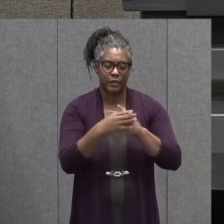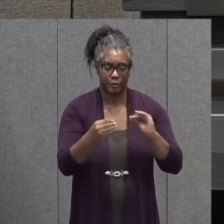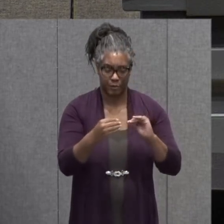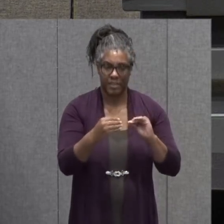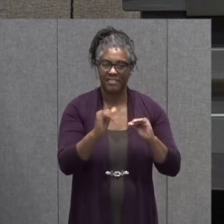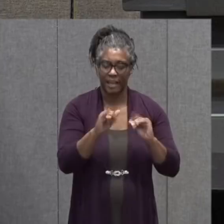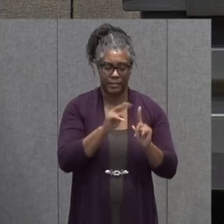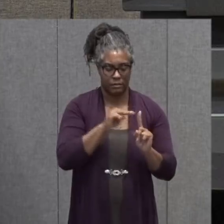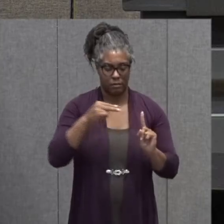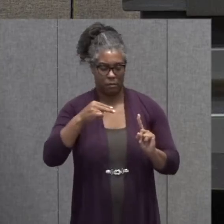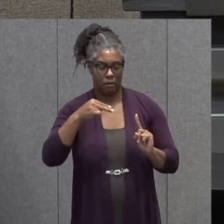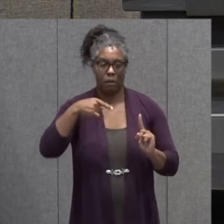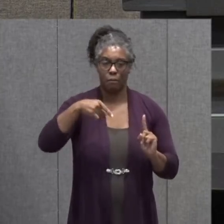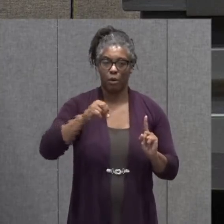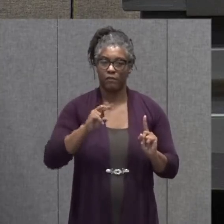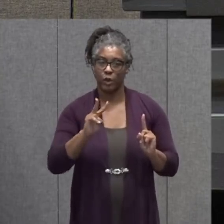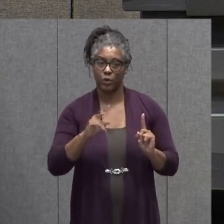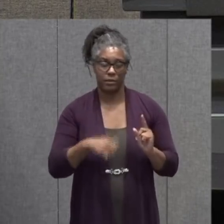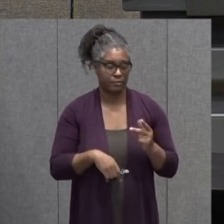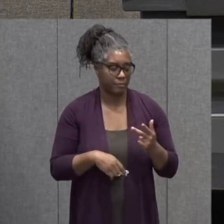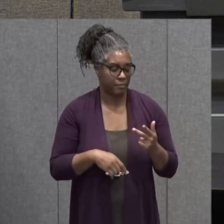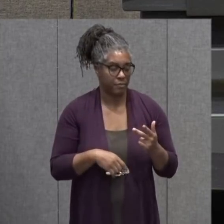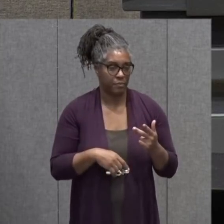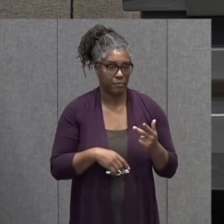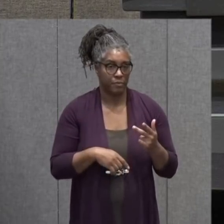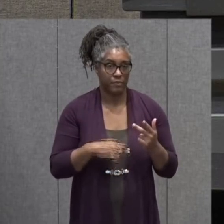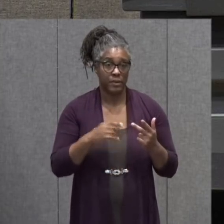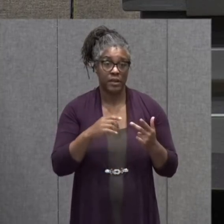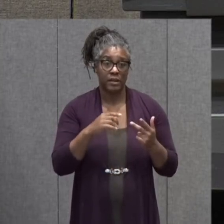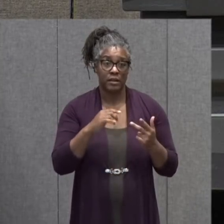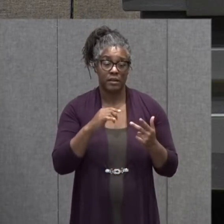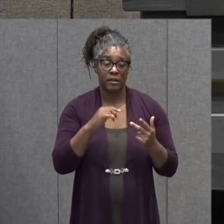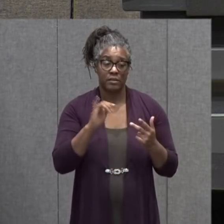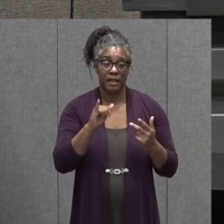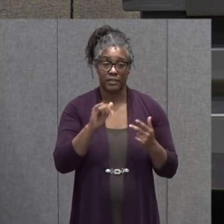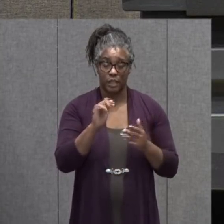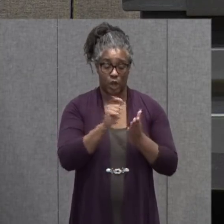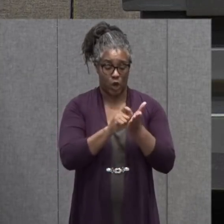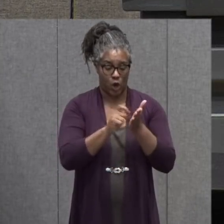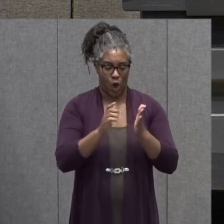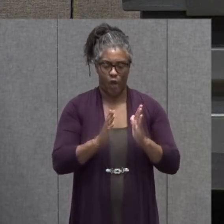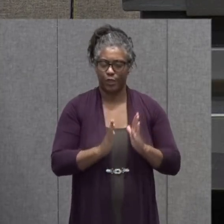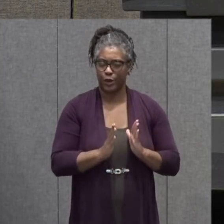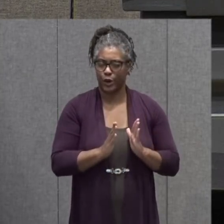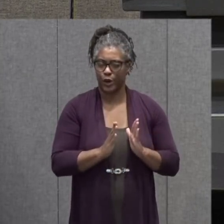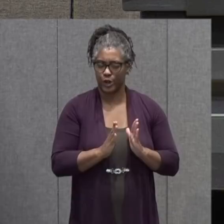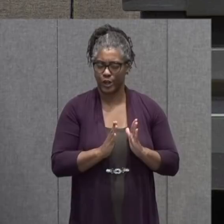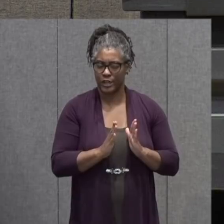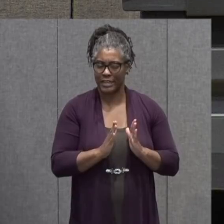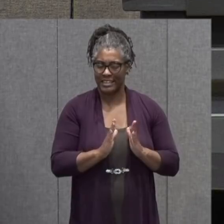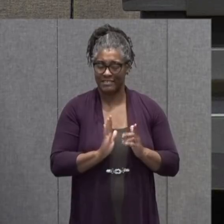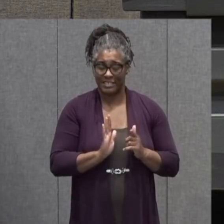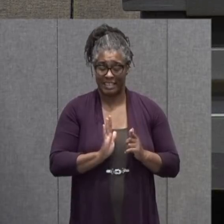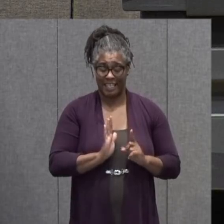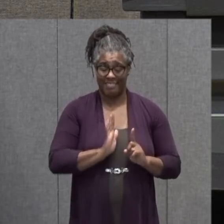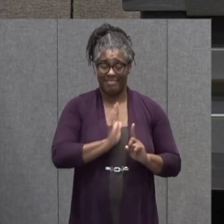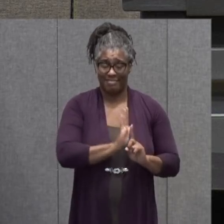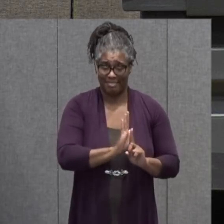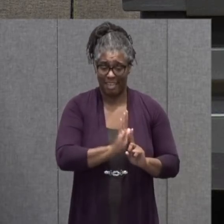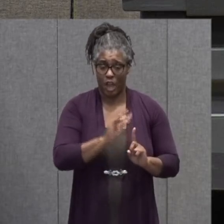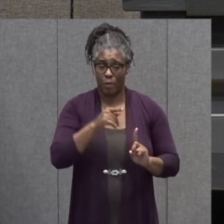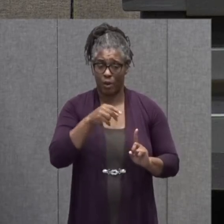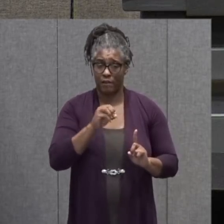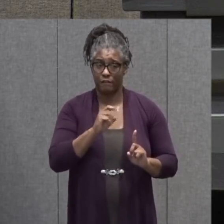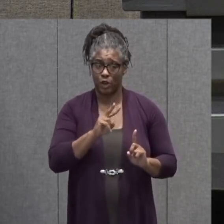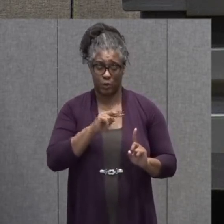view. Or is it the author? And when there's an author telling a story, we call that third person point of